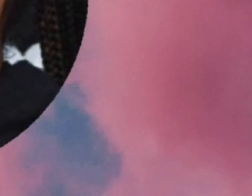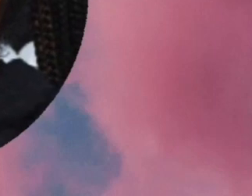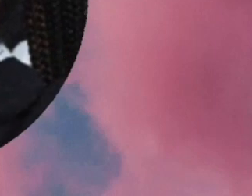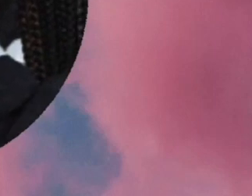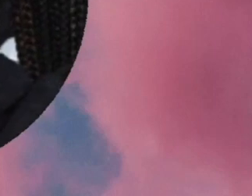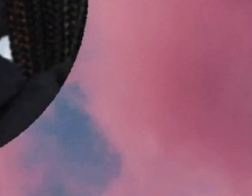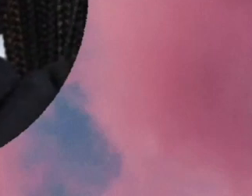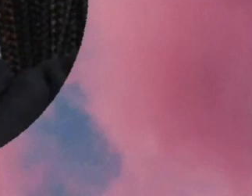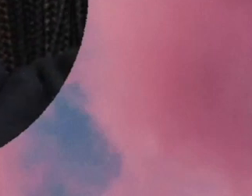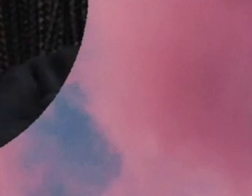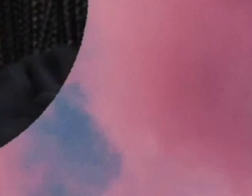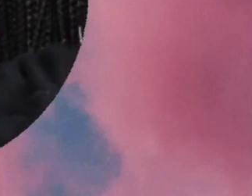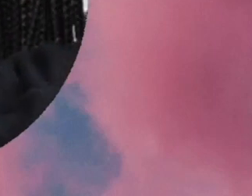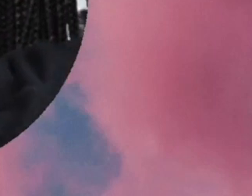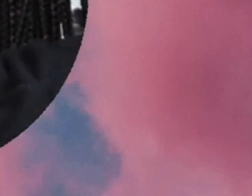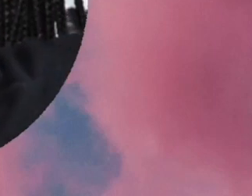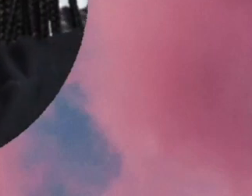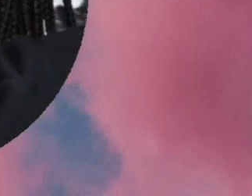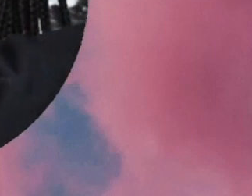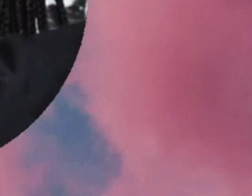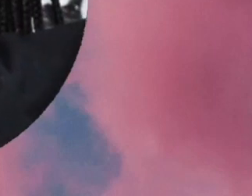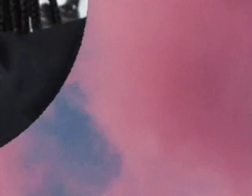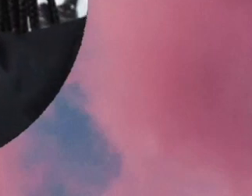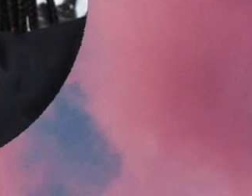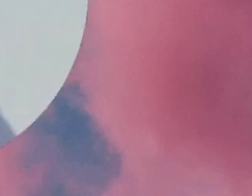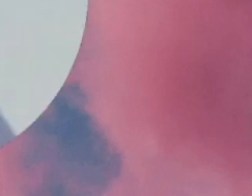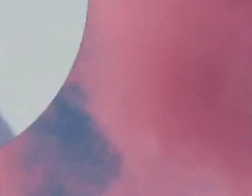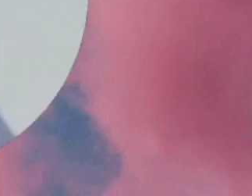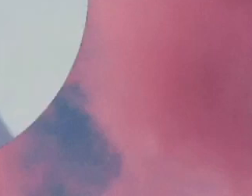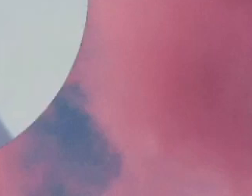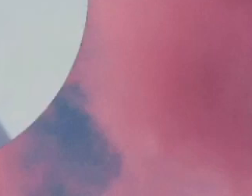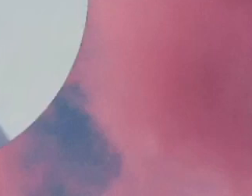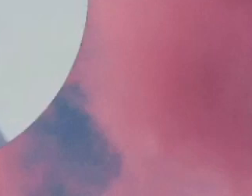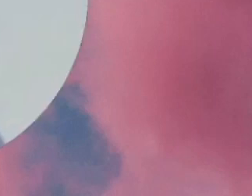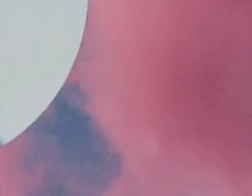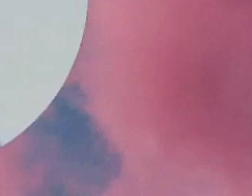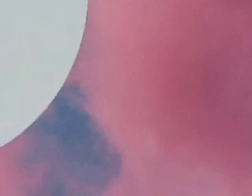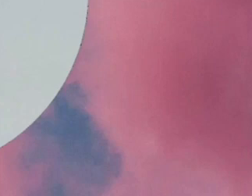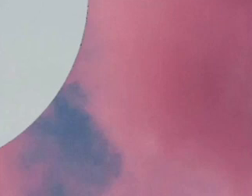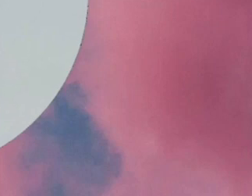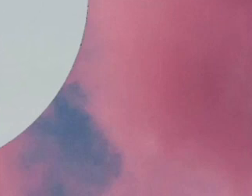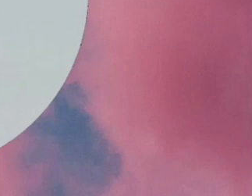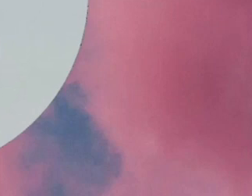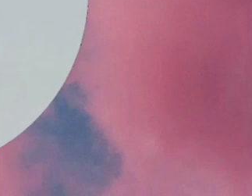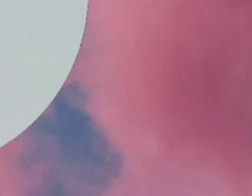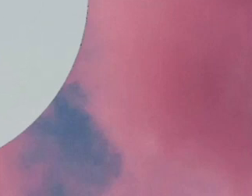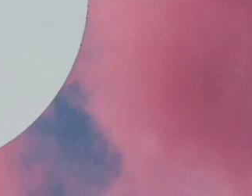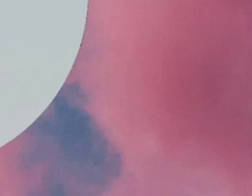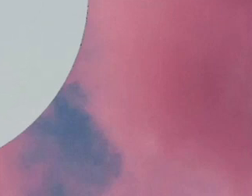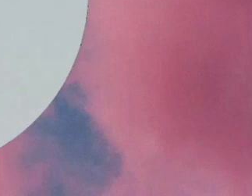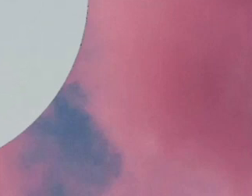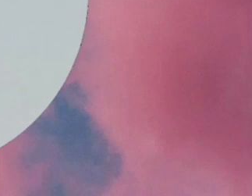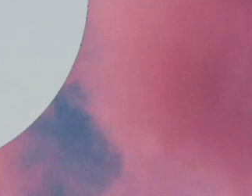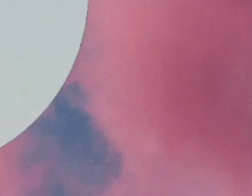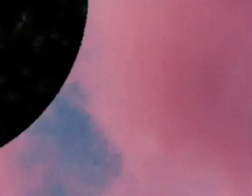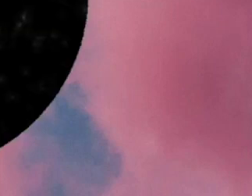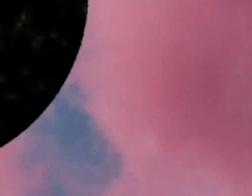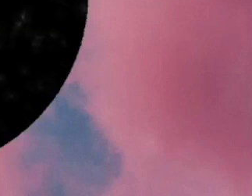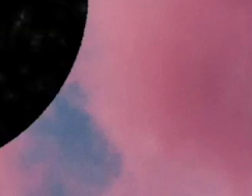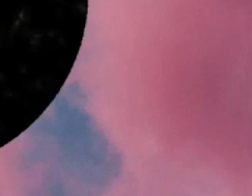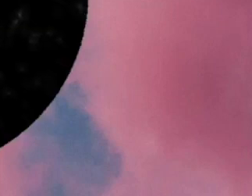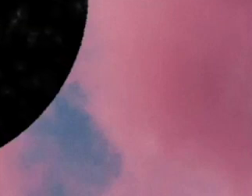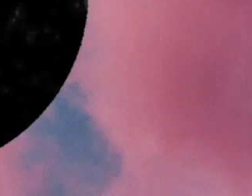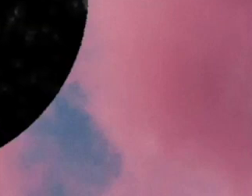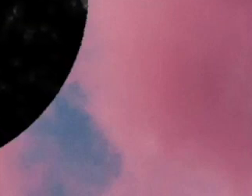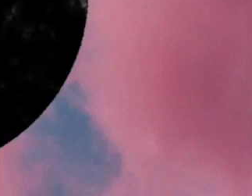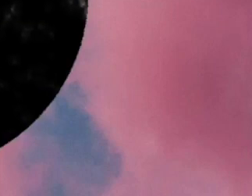rid of the laws, but this is attraction, it was a pull I was taking for granted. I was itching when my mission aborted, I couldn't stop, tripping over her